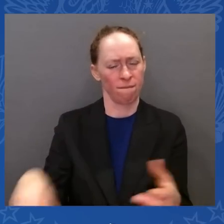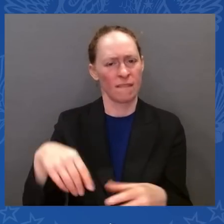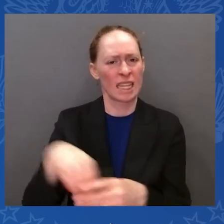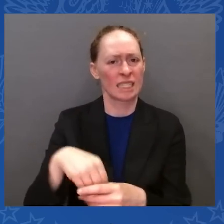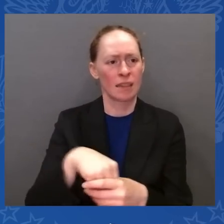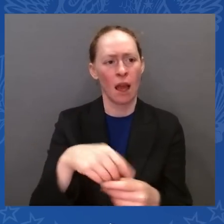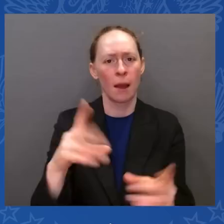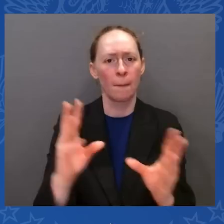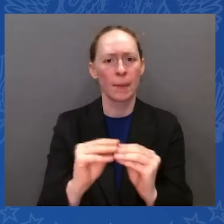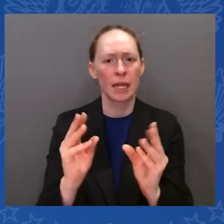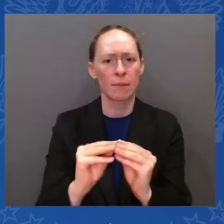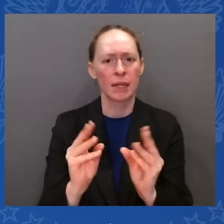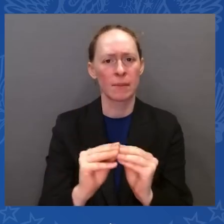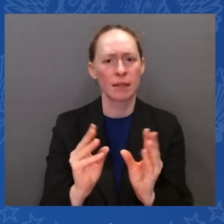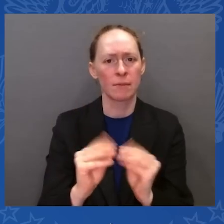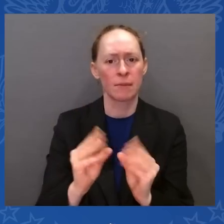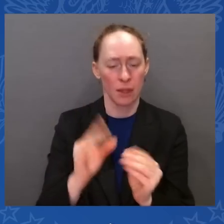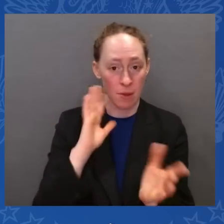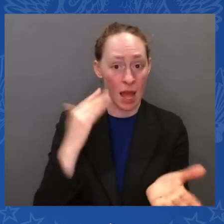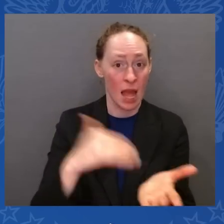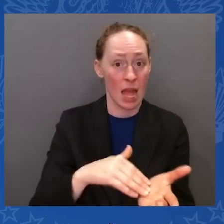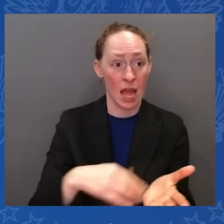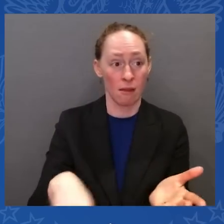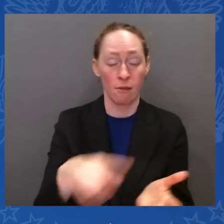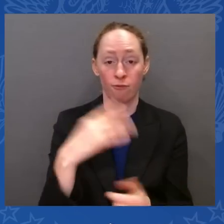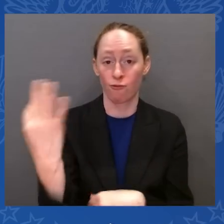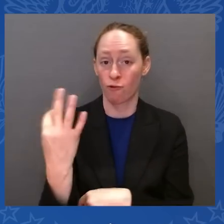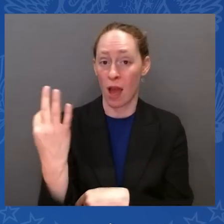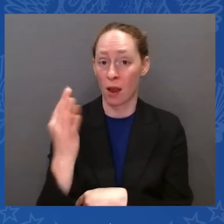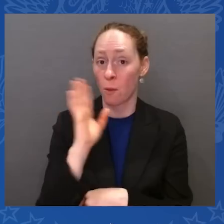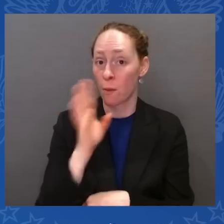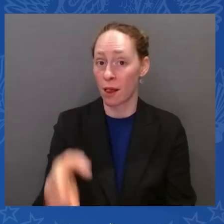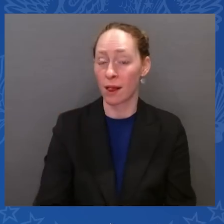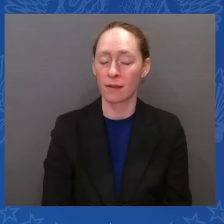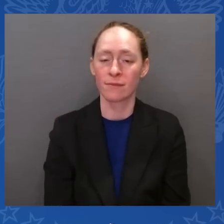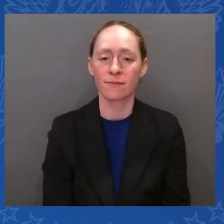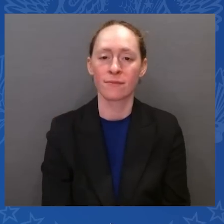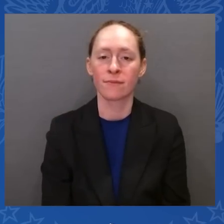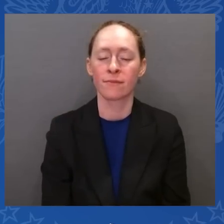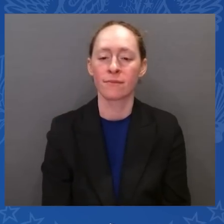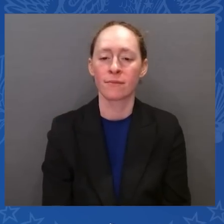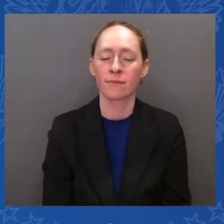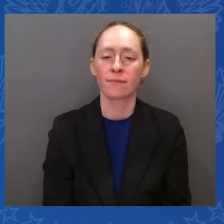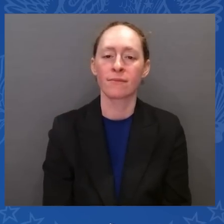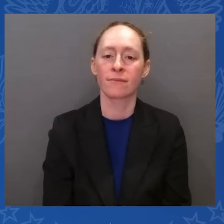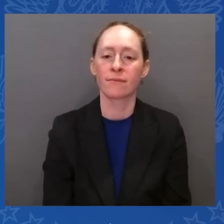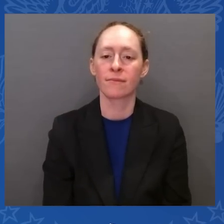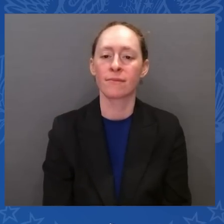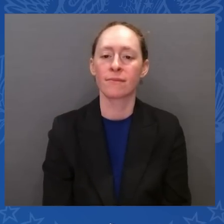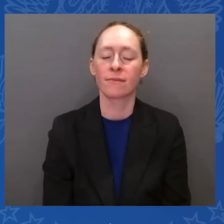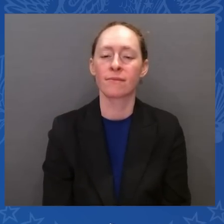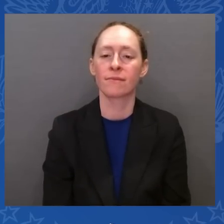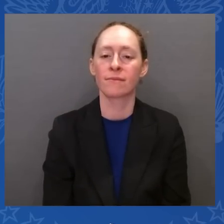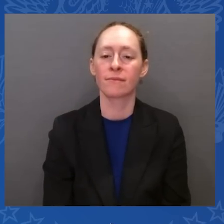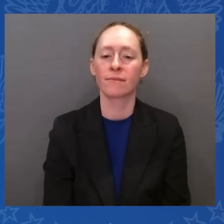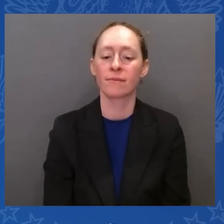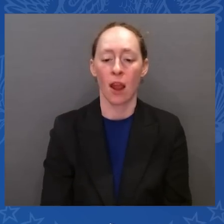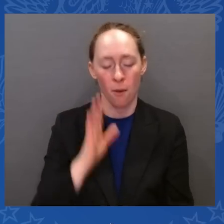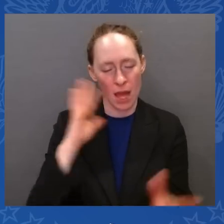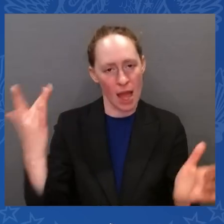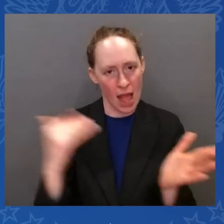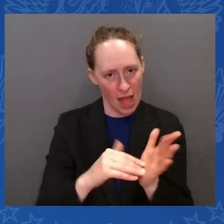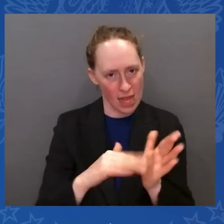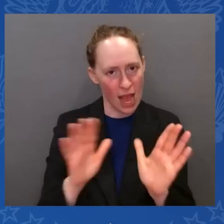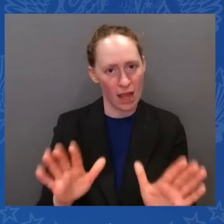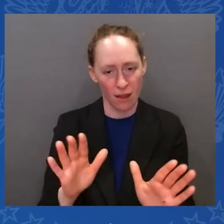me, I suggested we continue to meet, and the leaders, our staffs continue to meet, and the leaders meet again on Friday